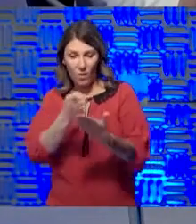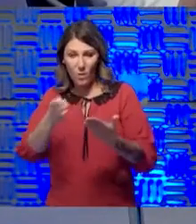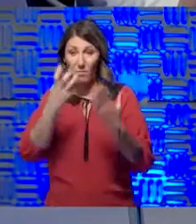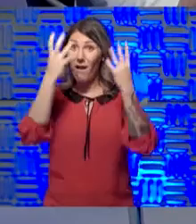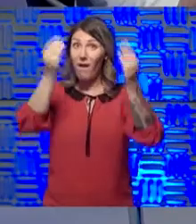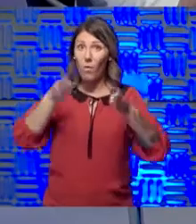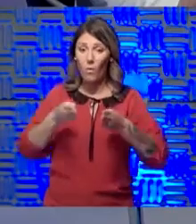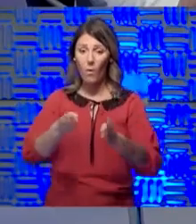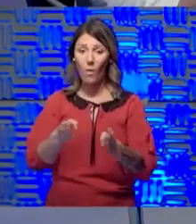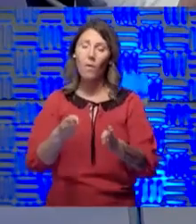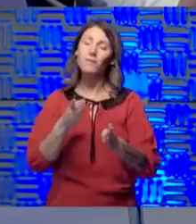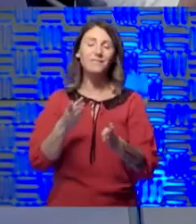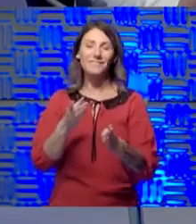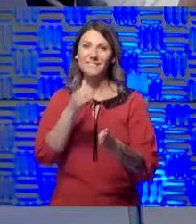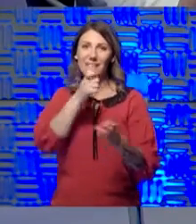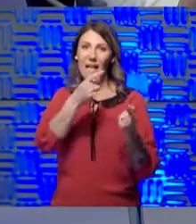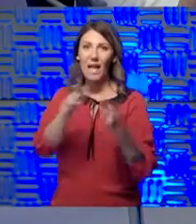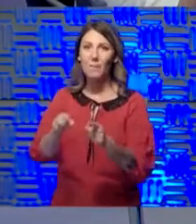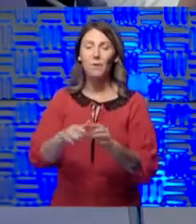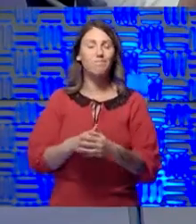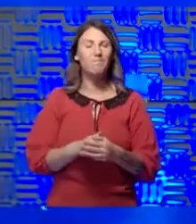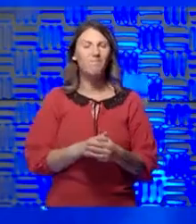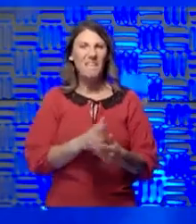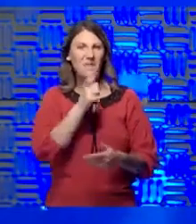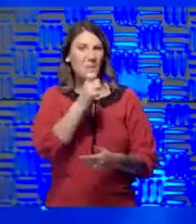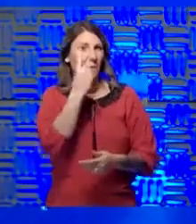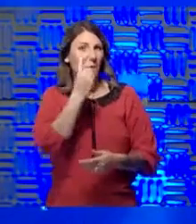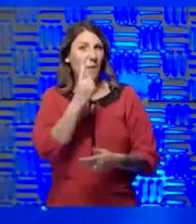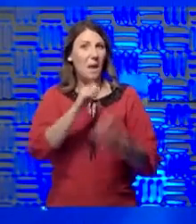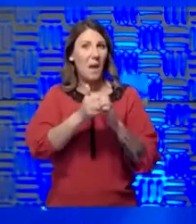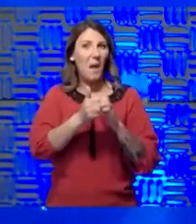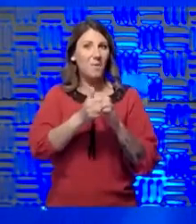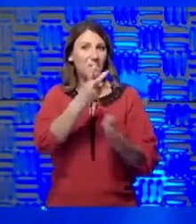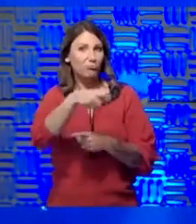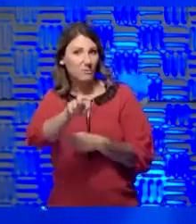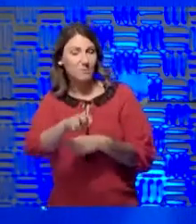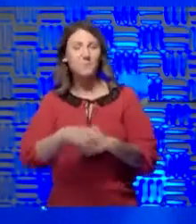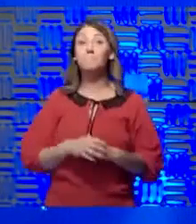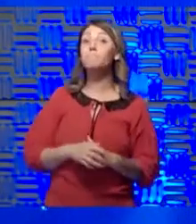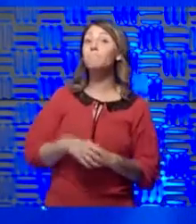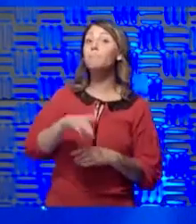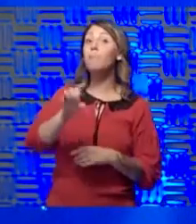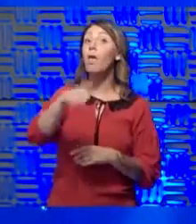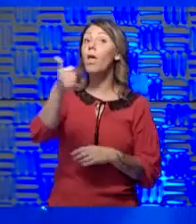going to be, I don't think that's going to be the way it's transmitted. So, other questions?